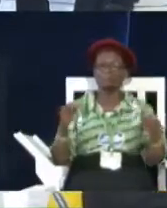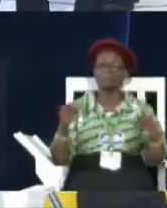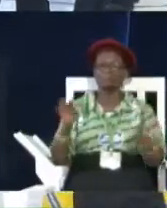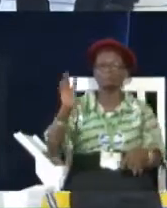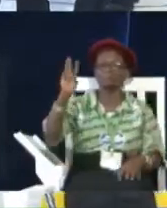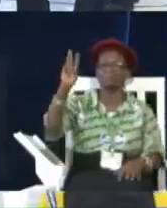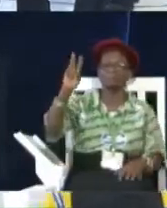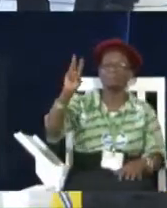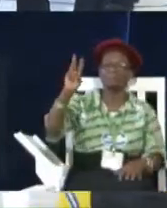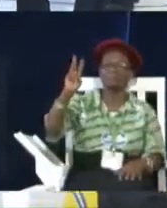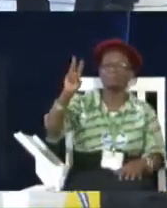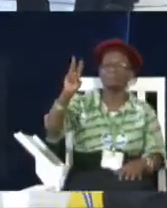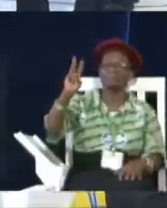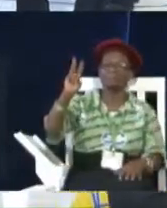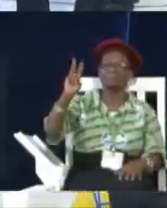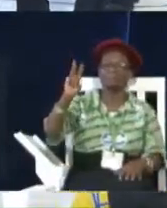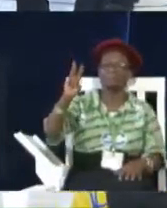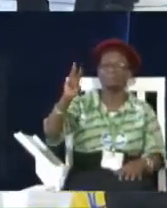Six.